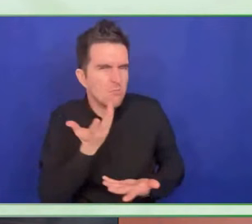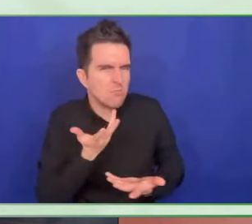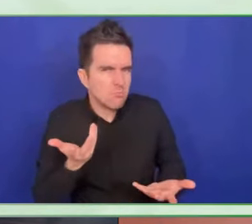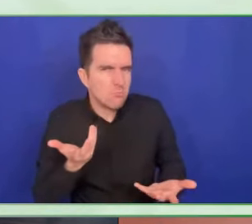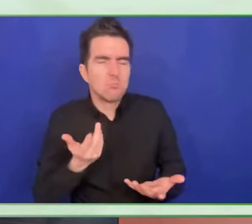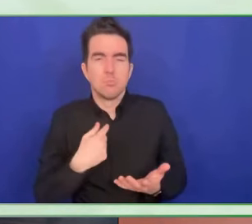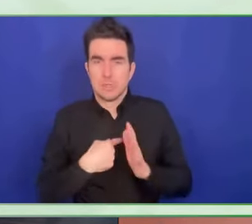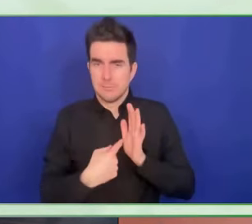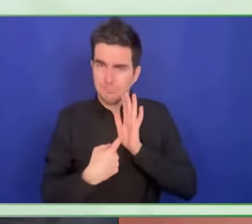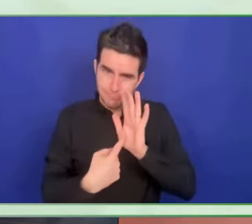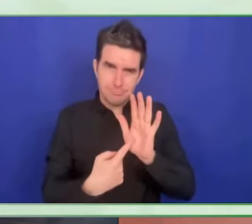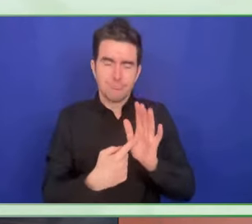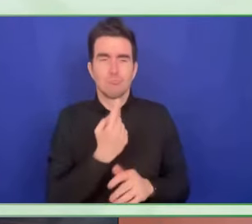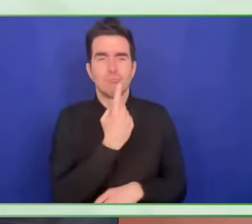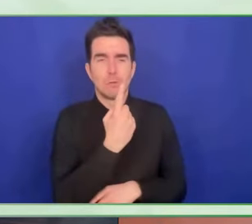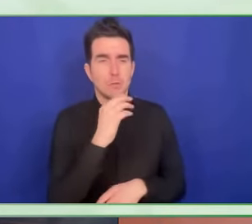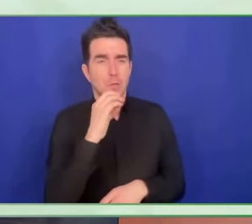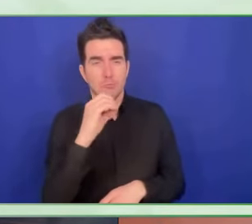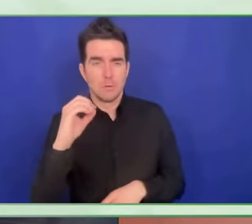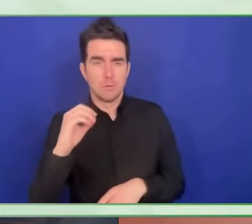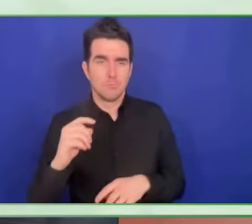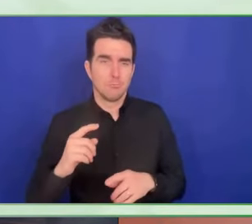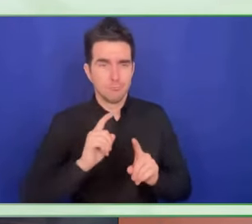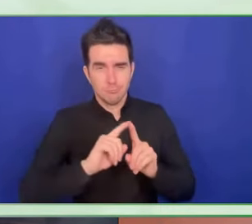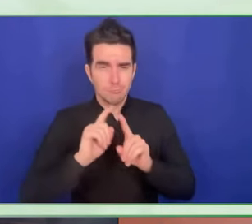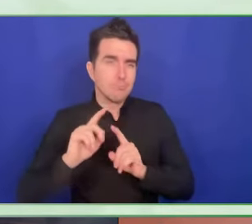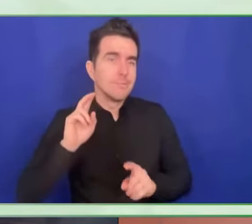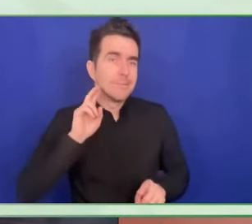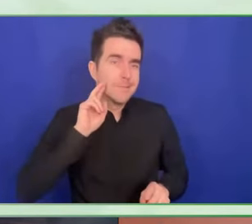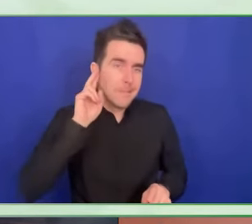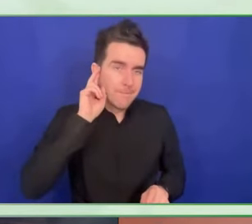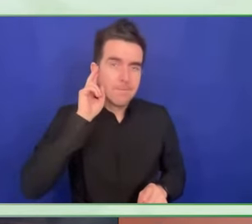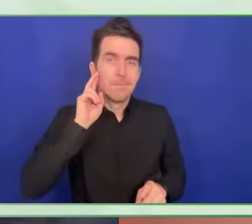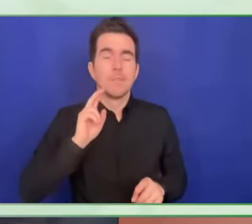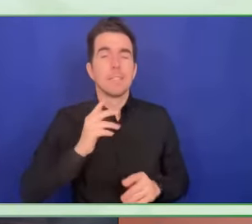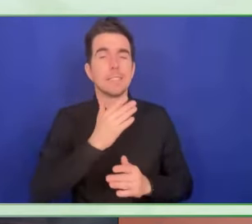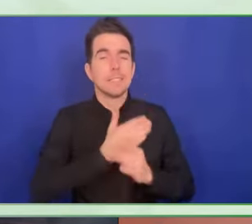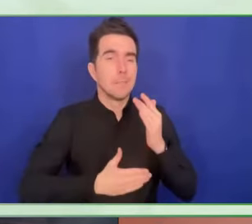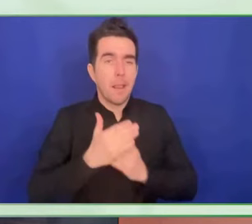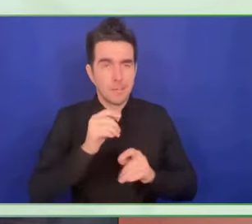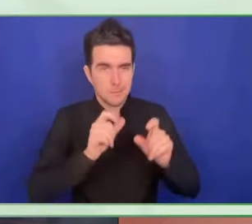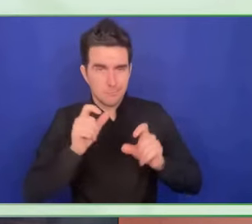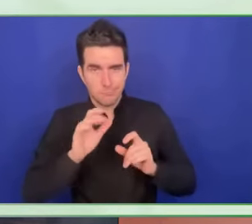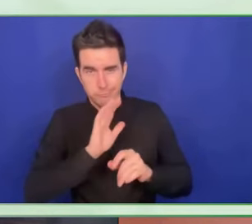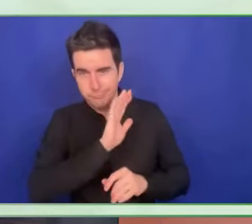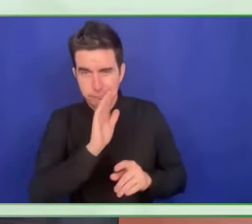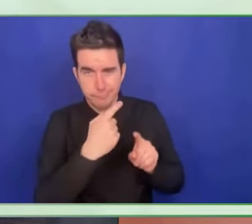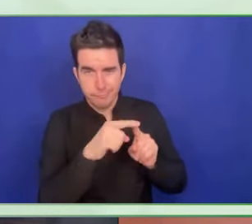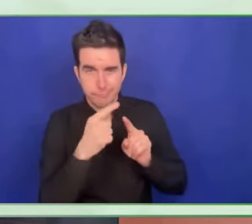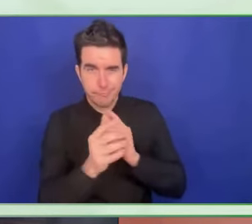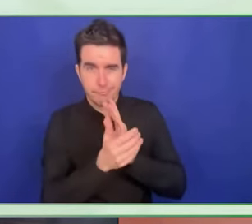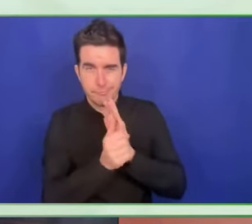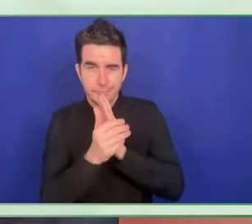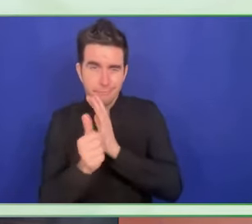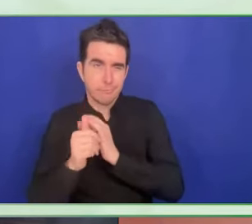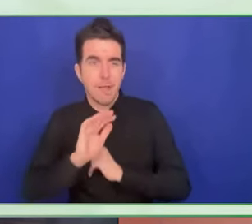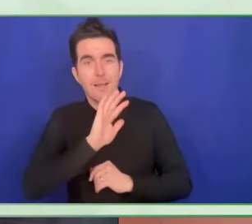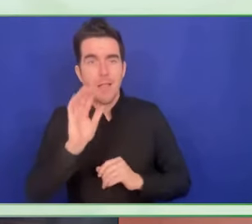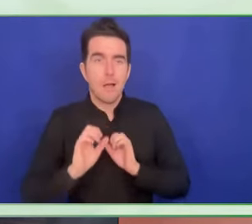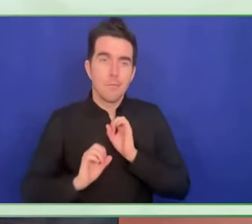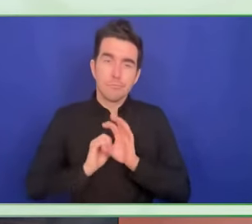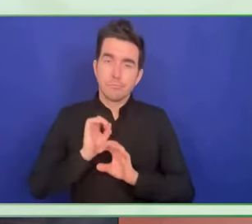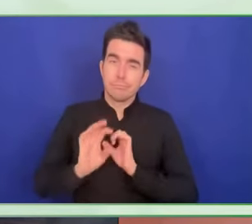with that in itself. And there's quite a few stories I can detail into if you would like to chat after.